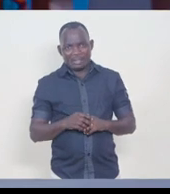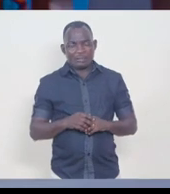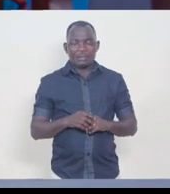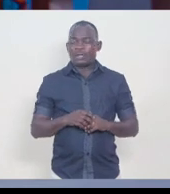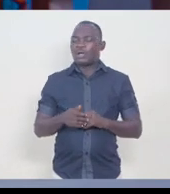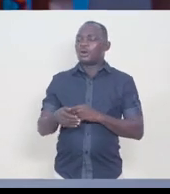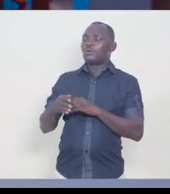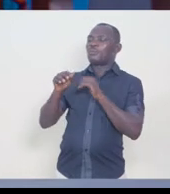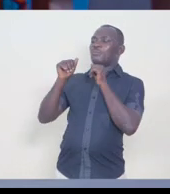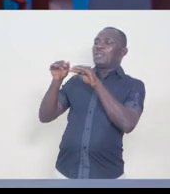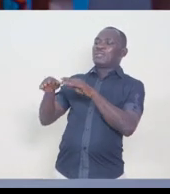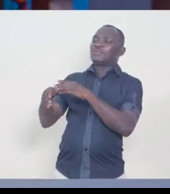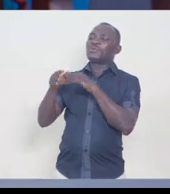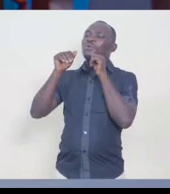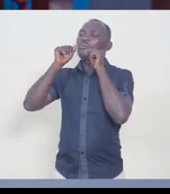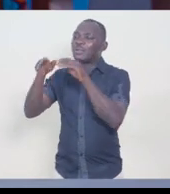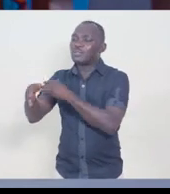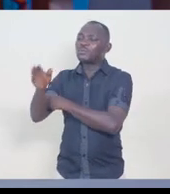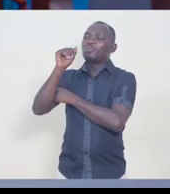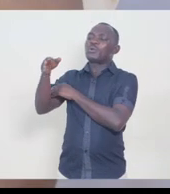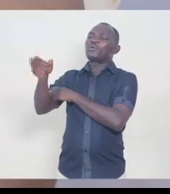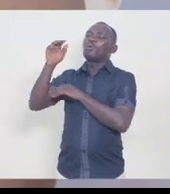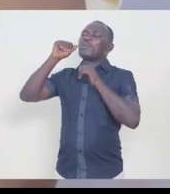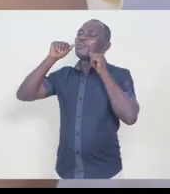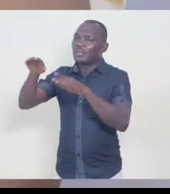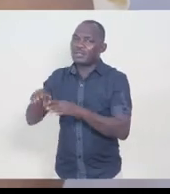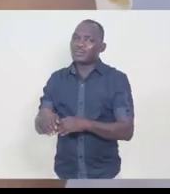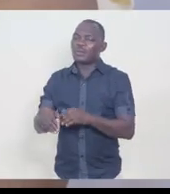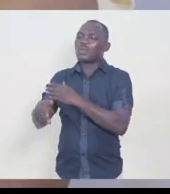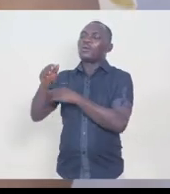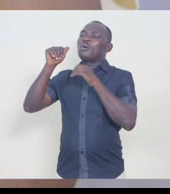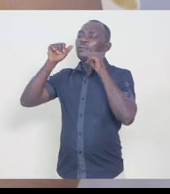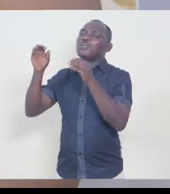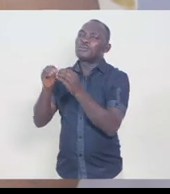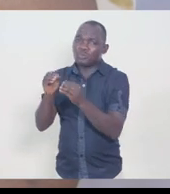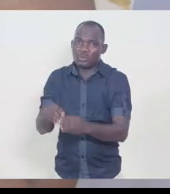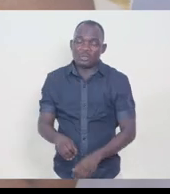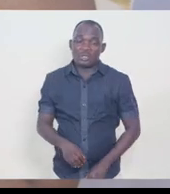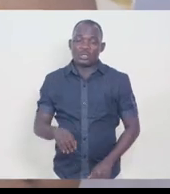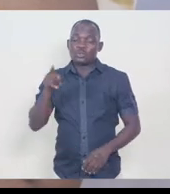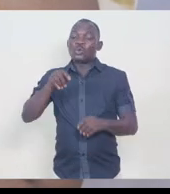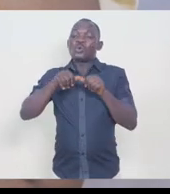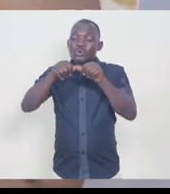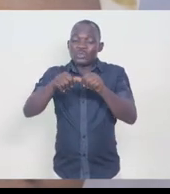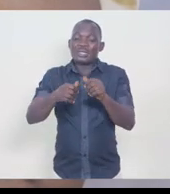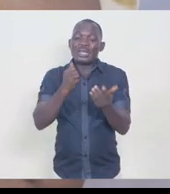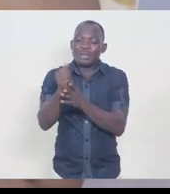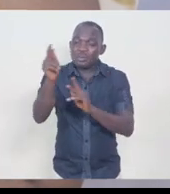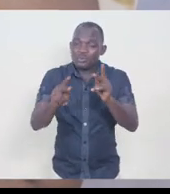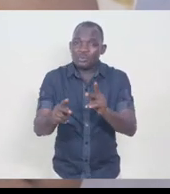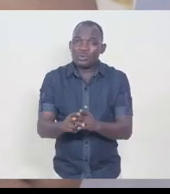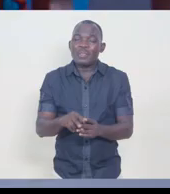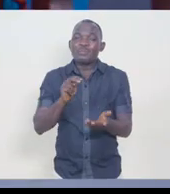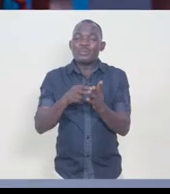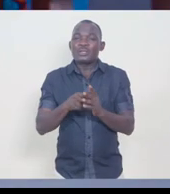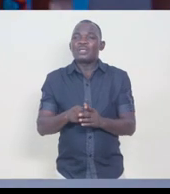God bless you. Oh, ma. May God can anoint you. More ma. Blessings. So far as you continue to help people and